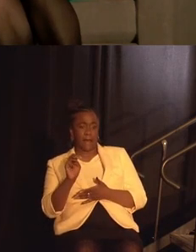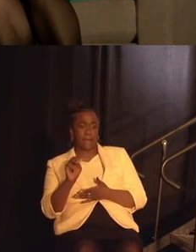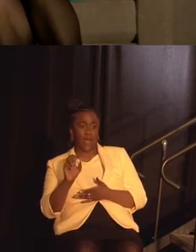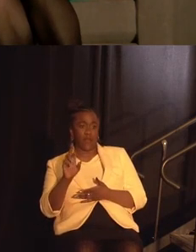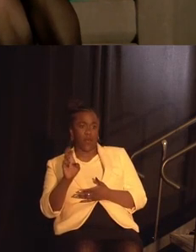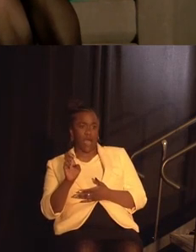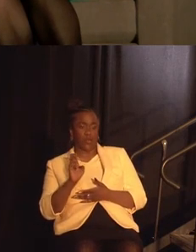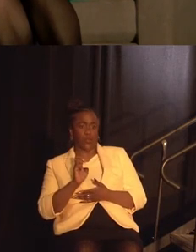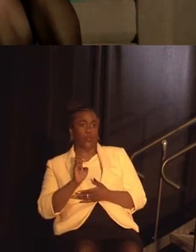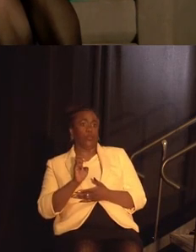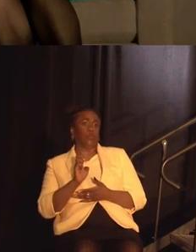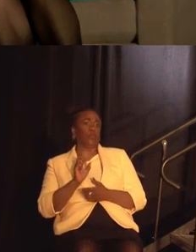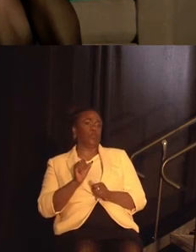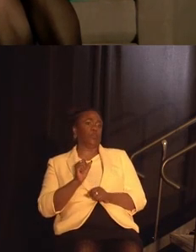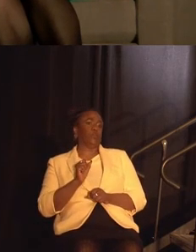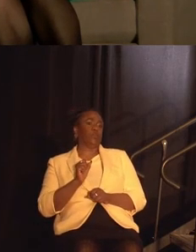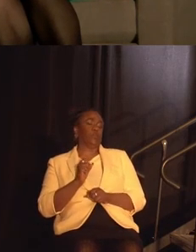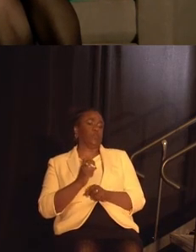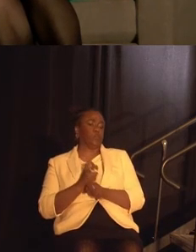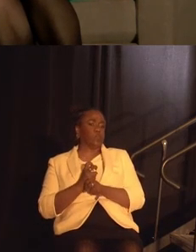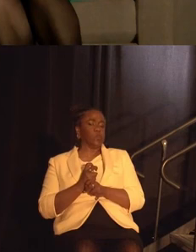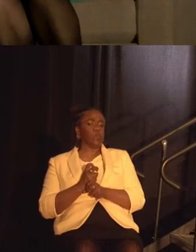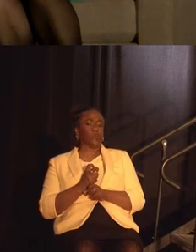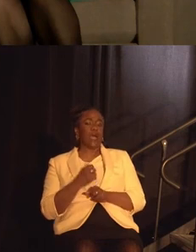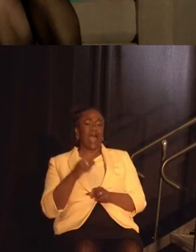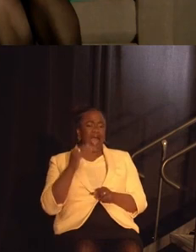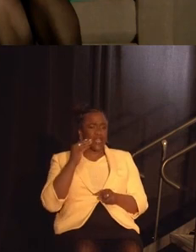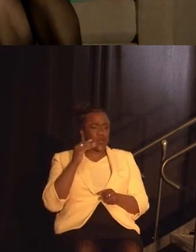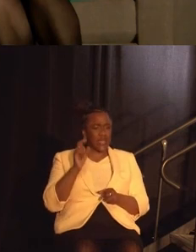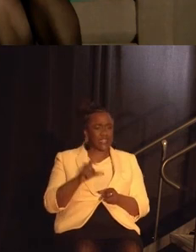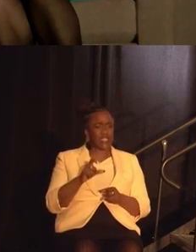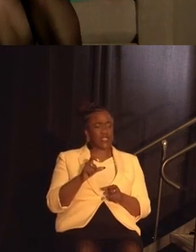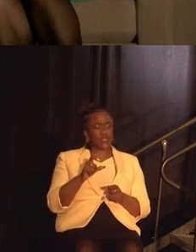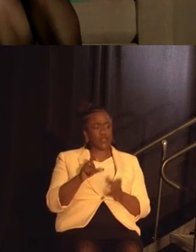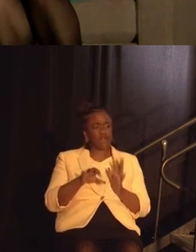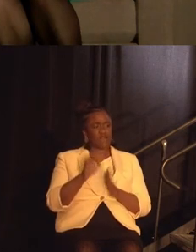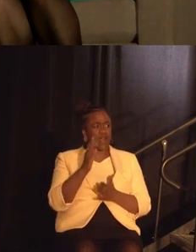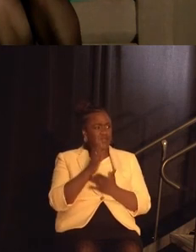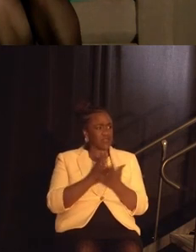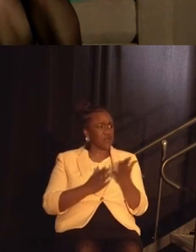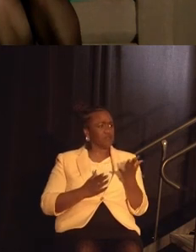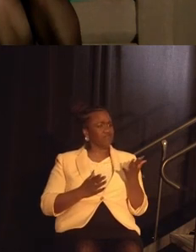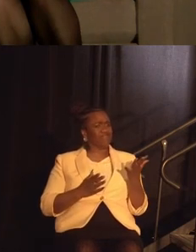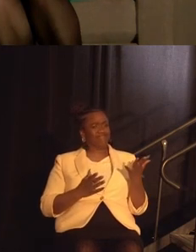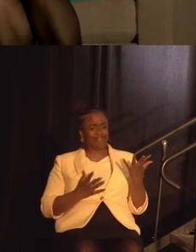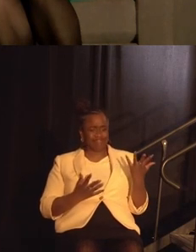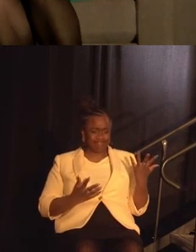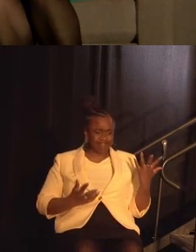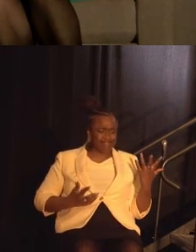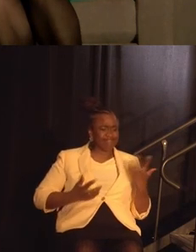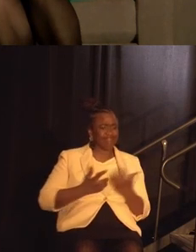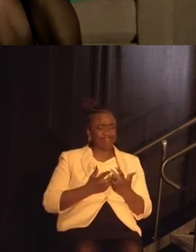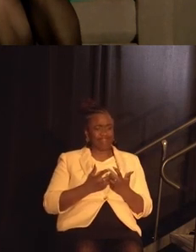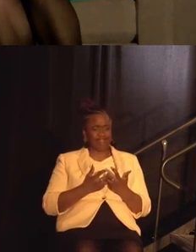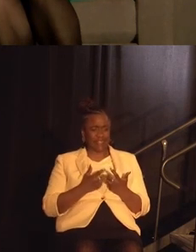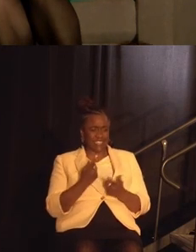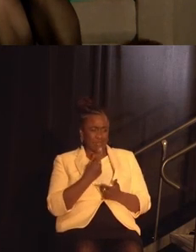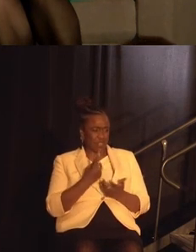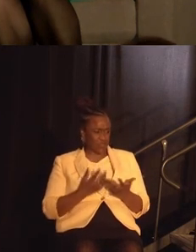talk about that too, because I knew I needed to find some sort of through line or something to kind of like braid it